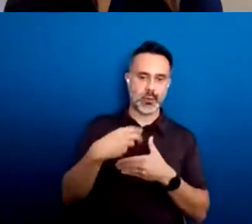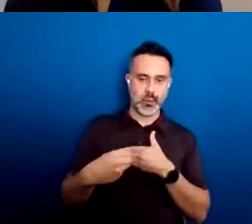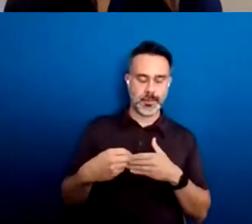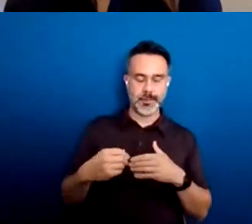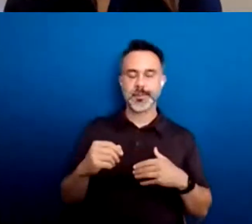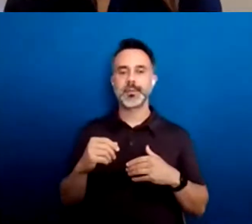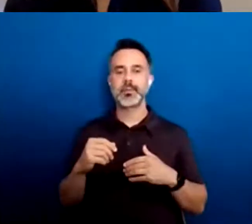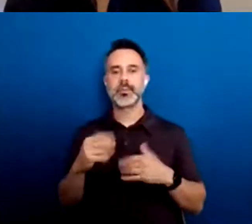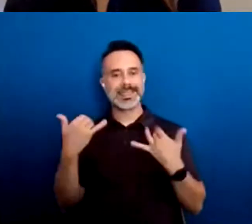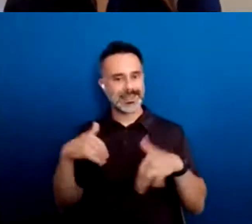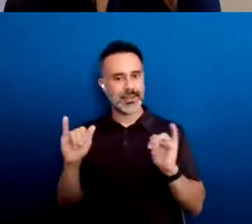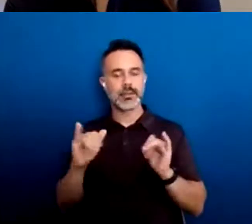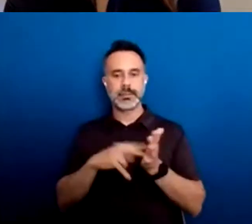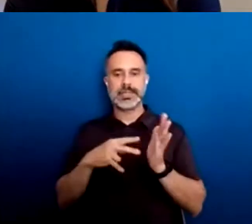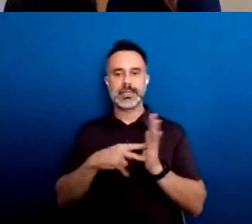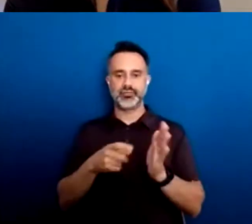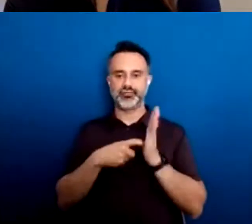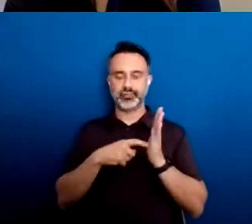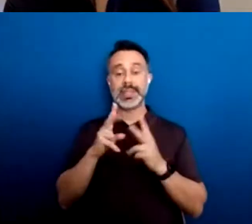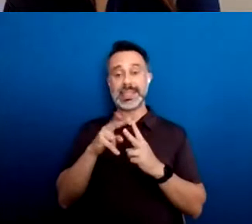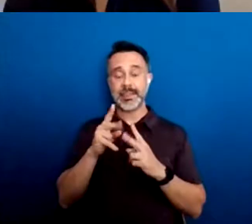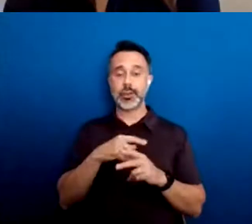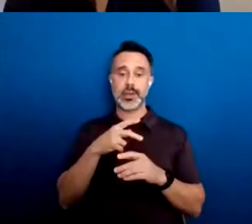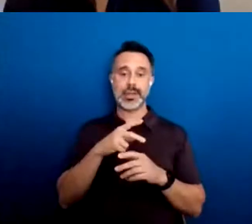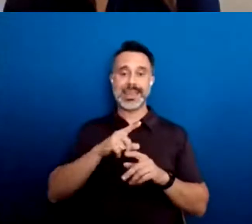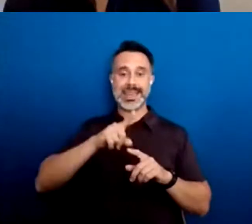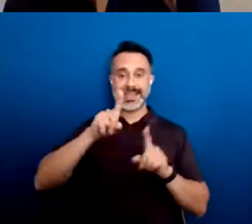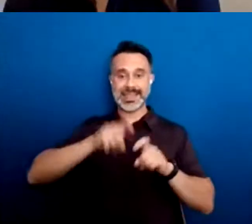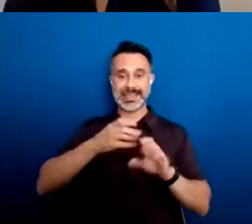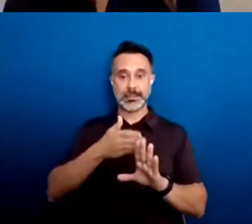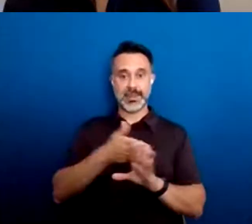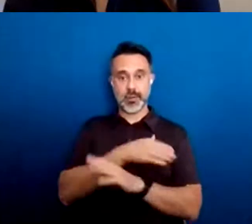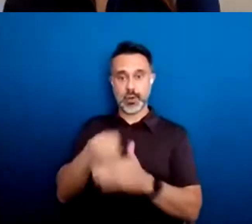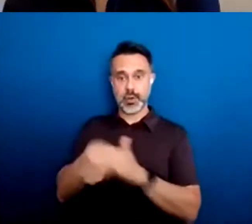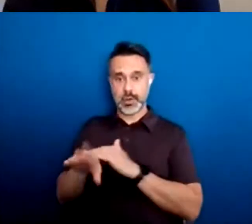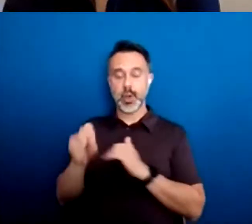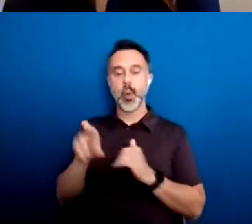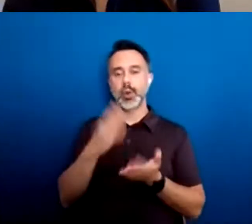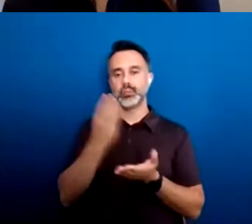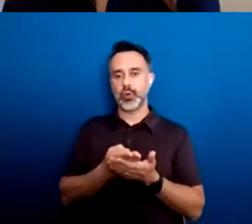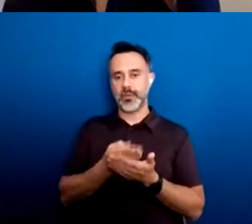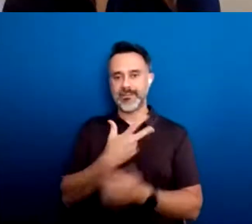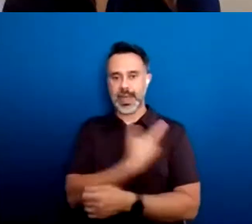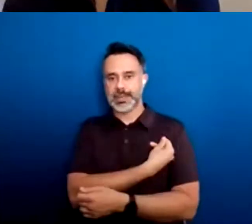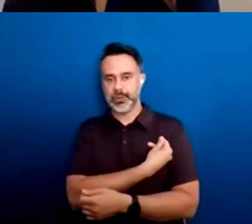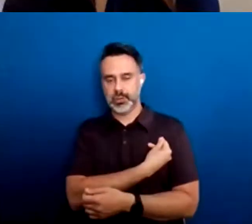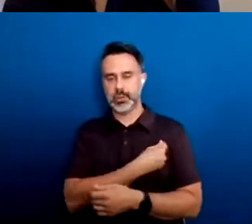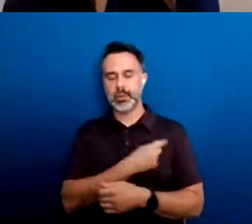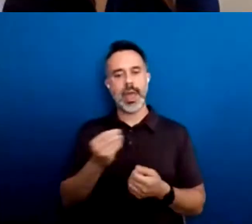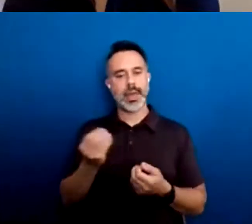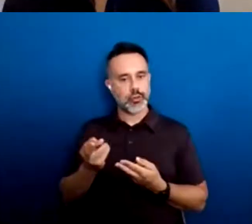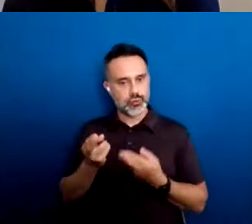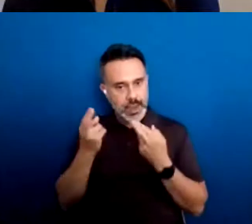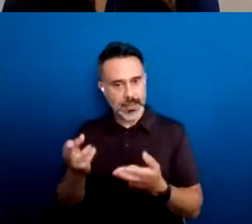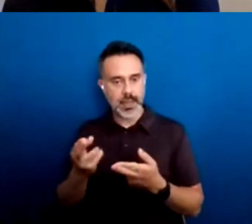either testing prior to admission or proof of vaccination for those indoor mega events. And they would strongly recommend it for the